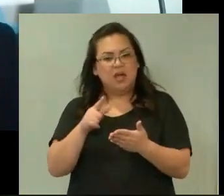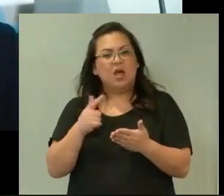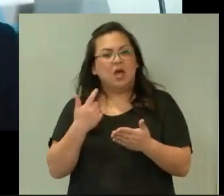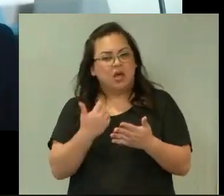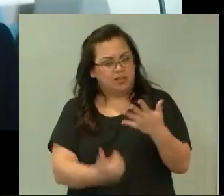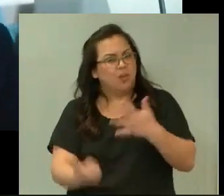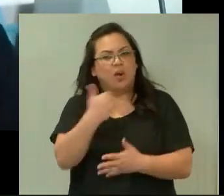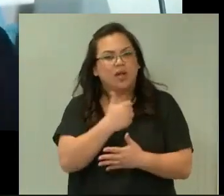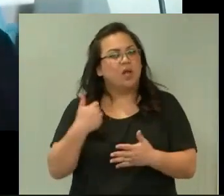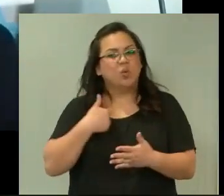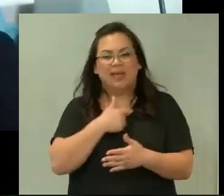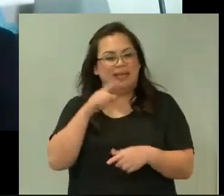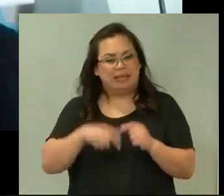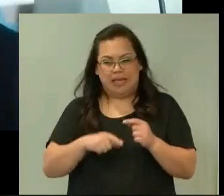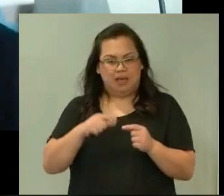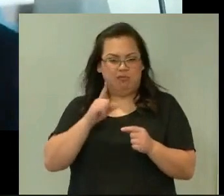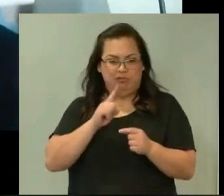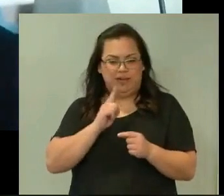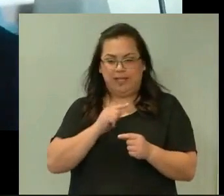less. Thank you.